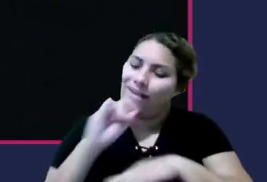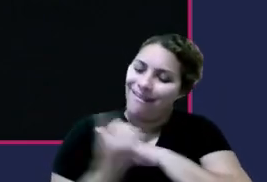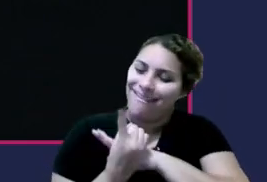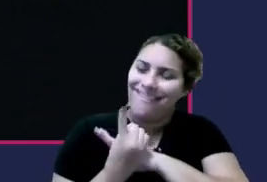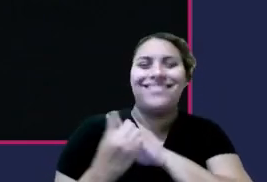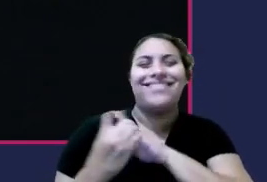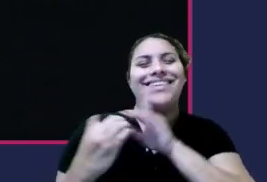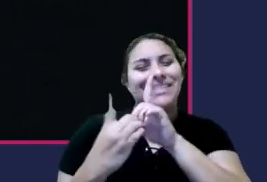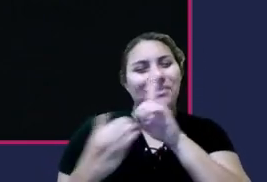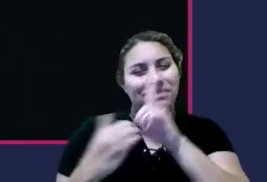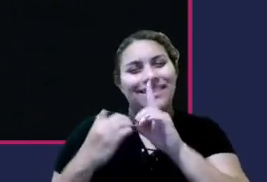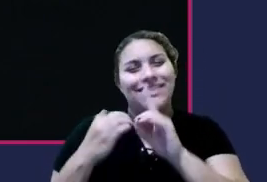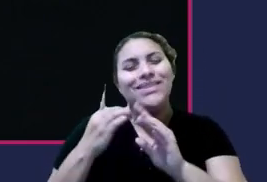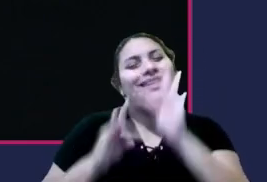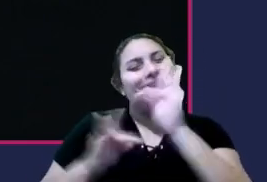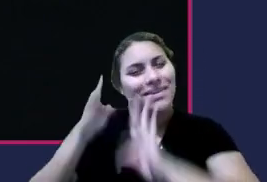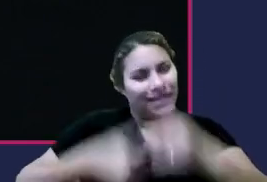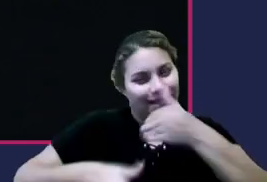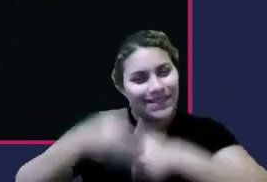nutritional